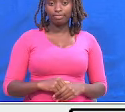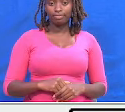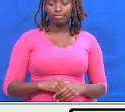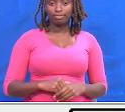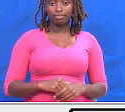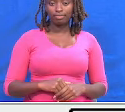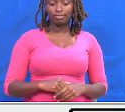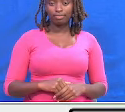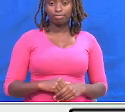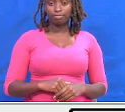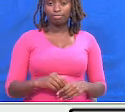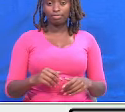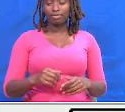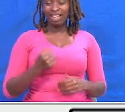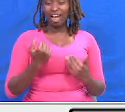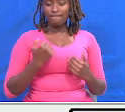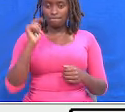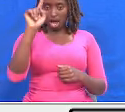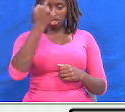ikienda ikaingia kwa roho.